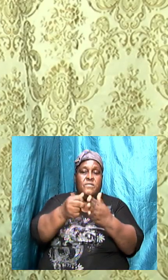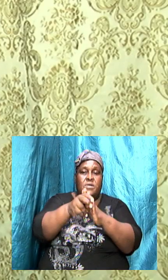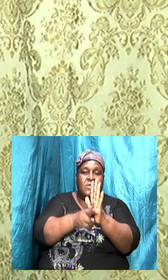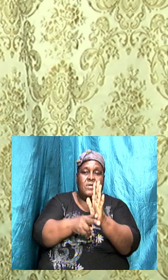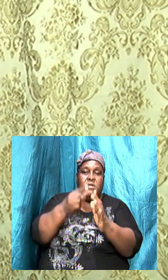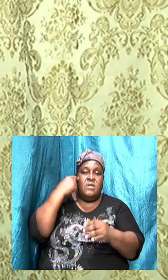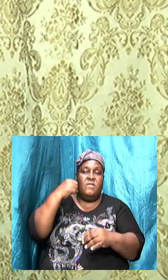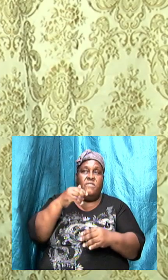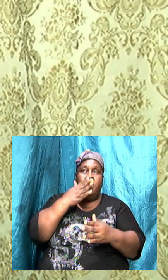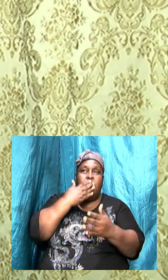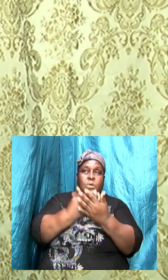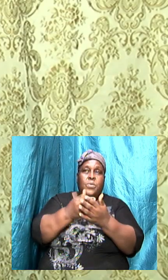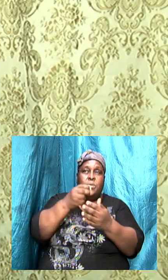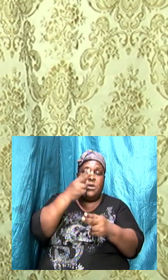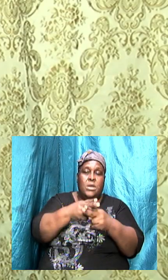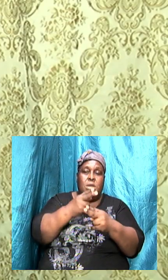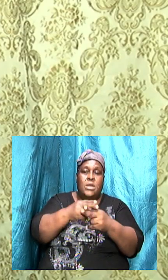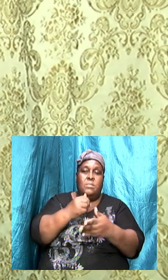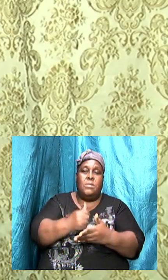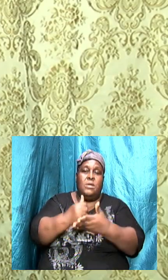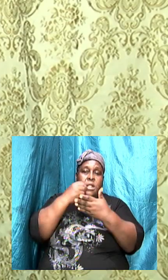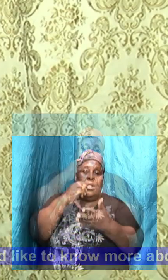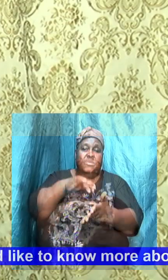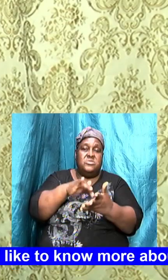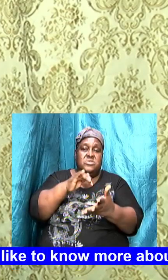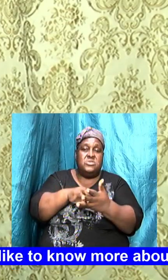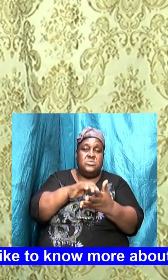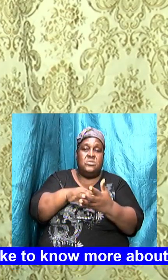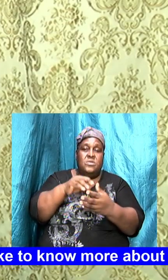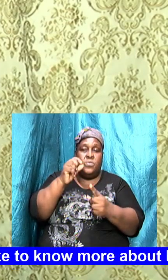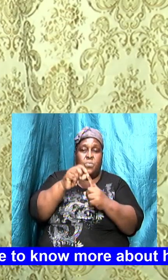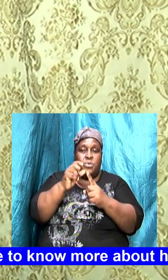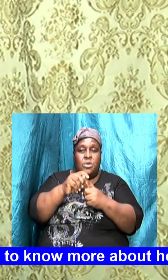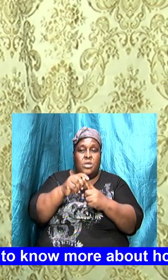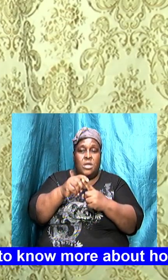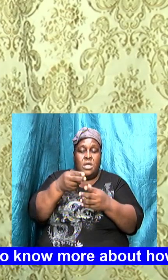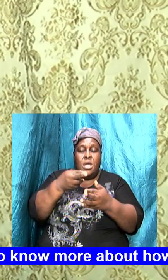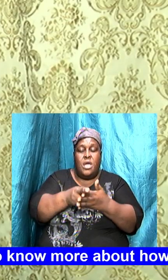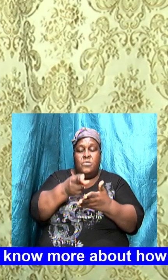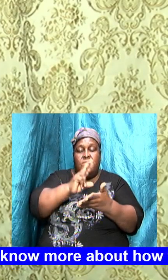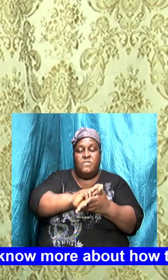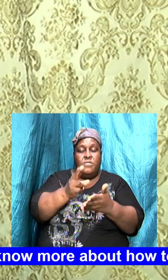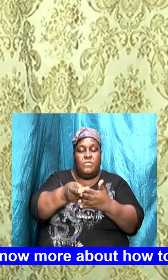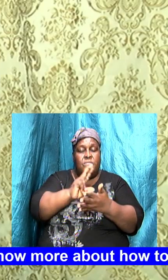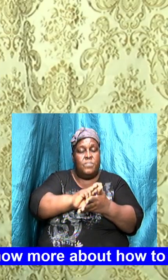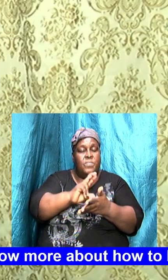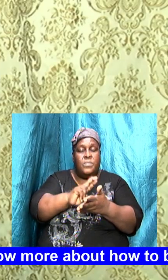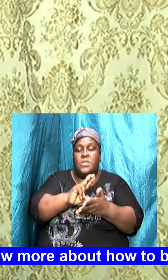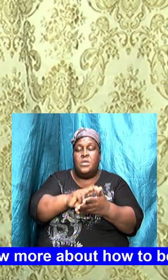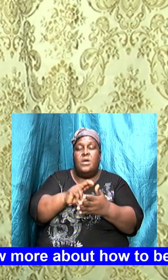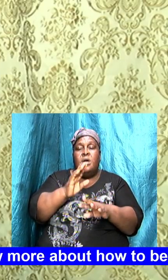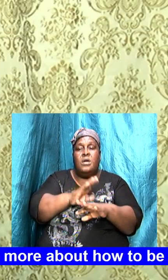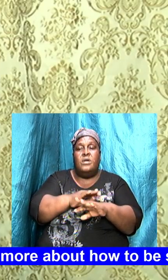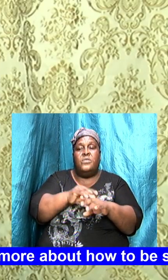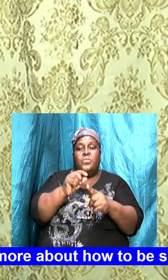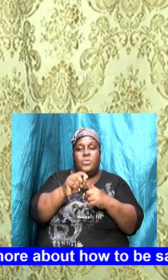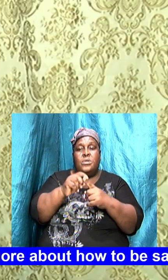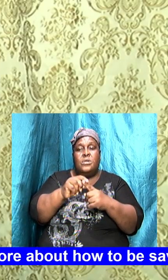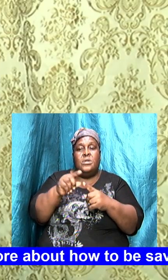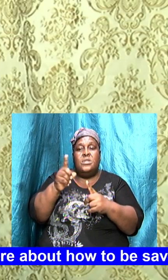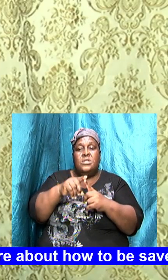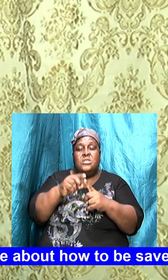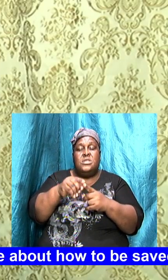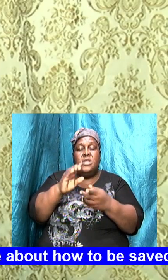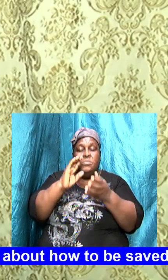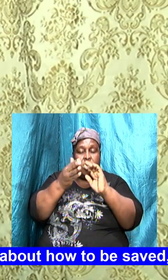for your name's sake. Help us to study these words. Help us to reflect over and over on these words until they become a part of